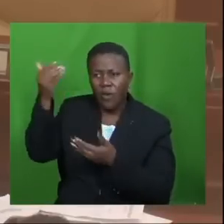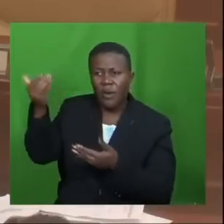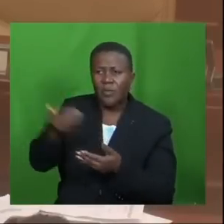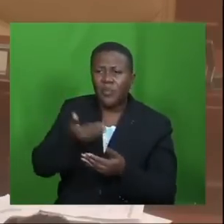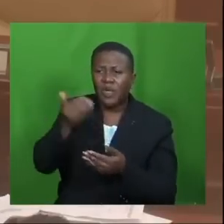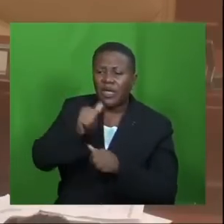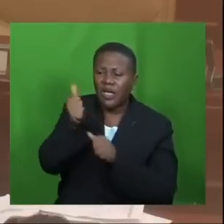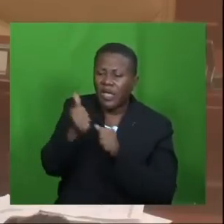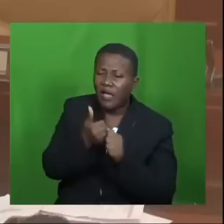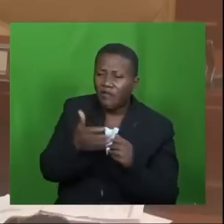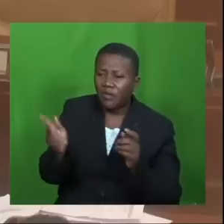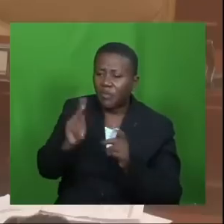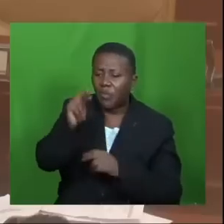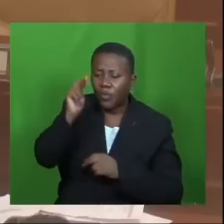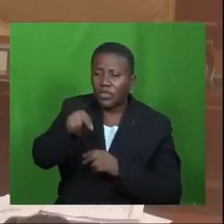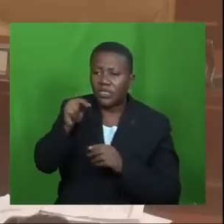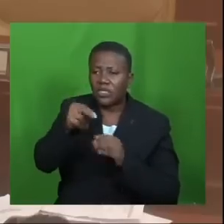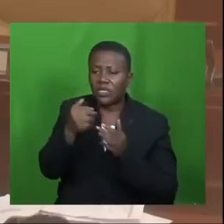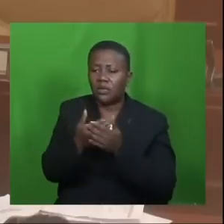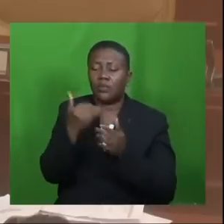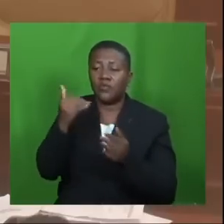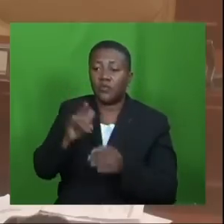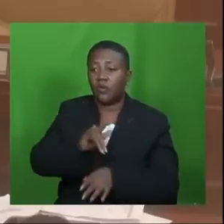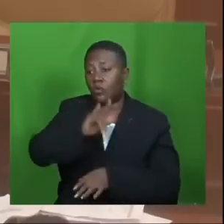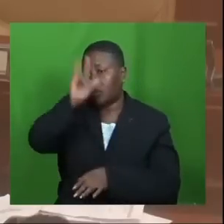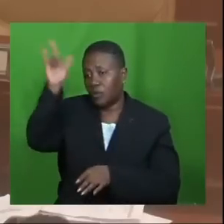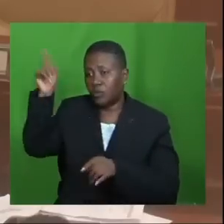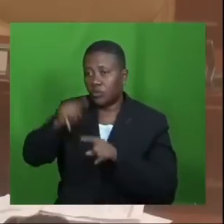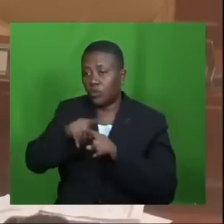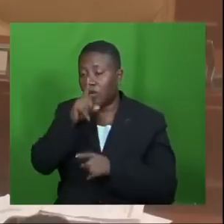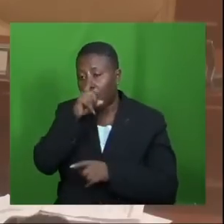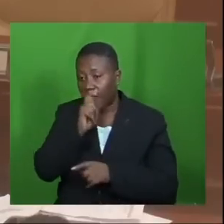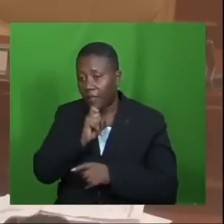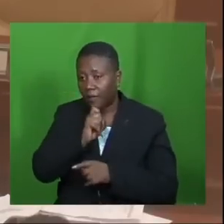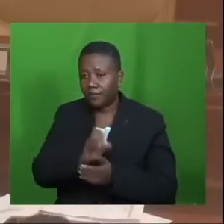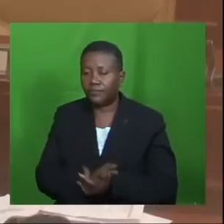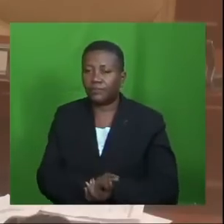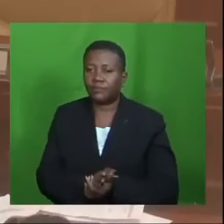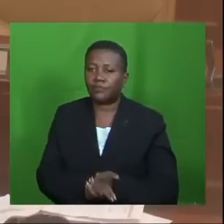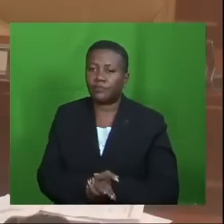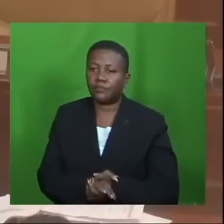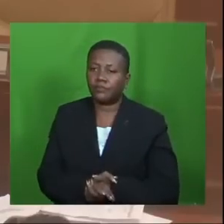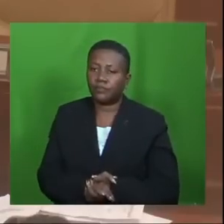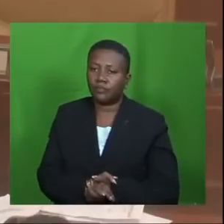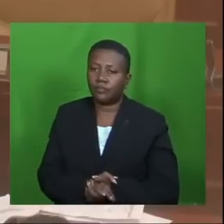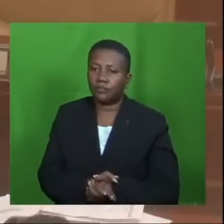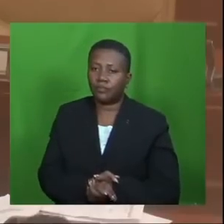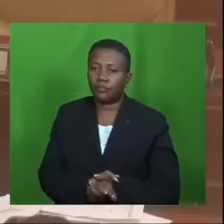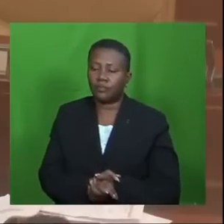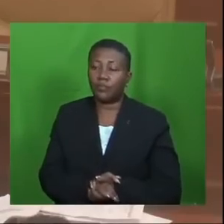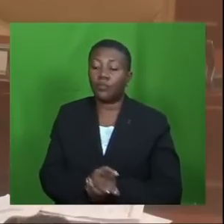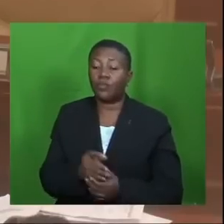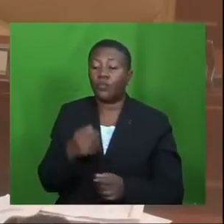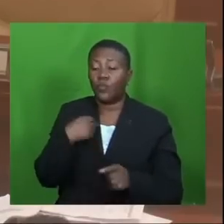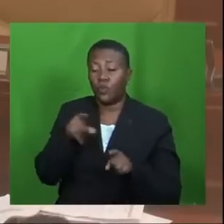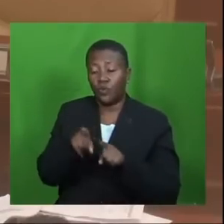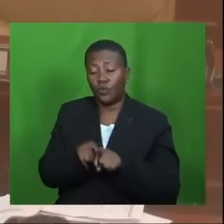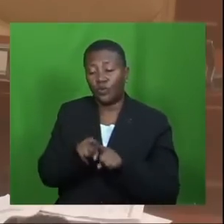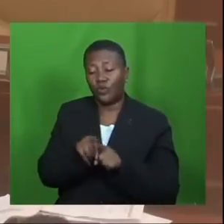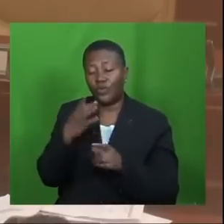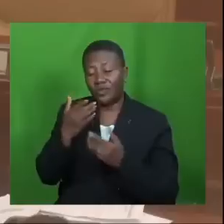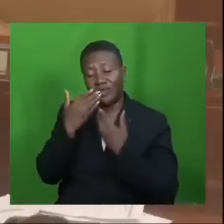before going to Qatar. So I commend the President on that score. Mr. Speaker, I would like to also commend you for your patriotic